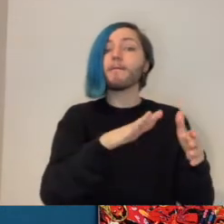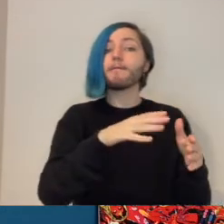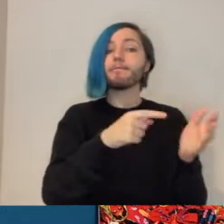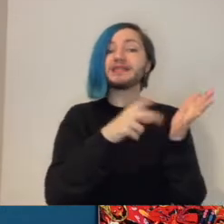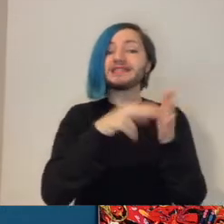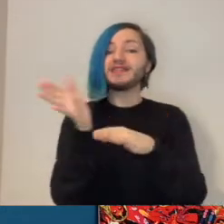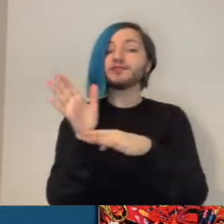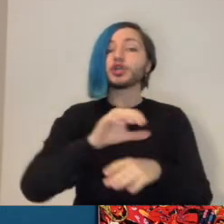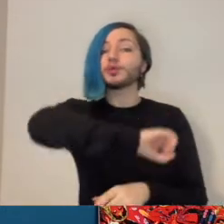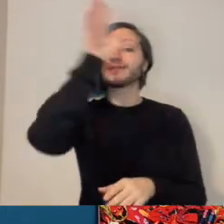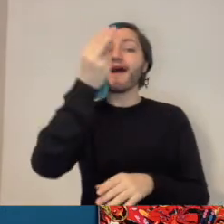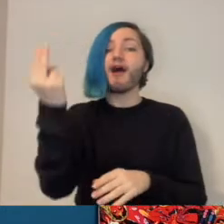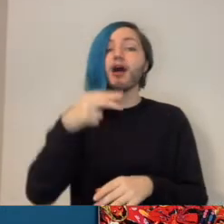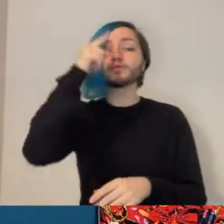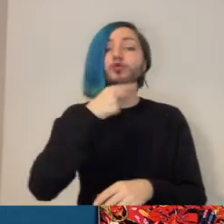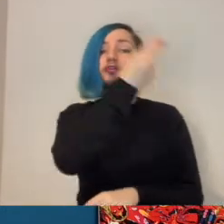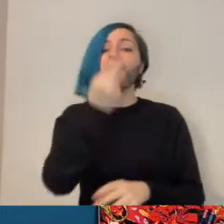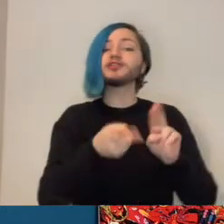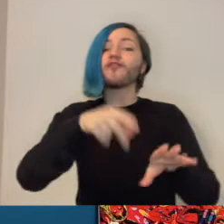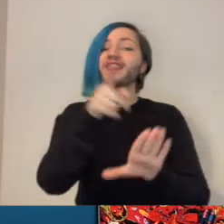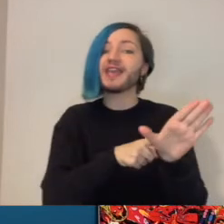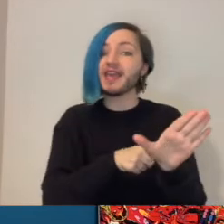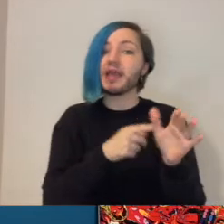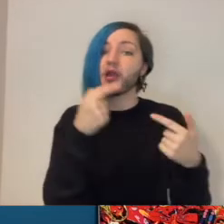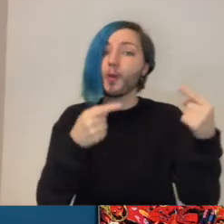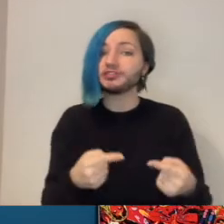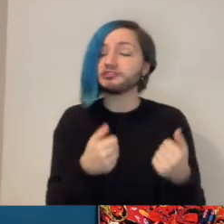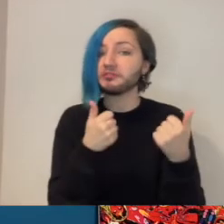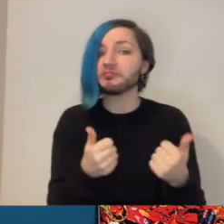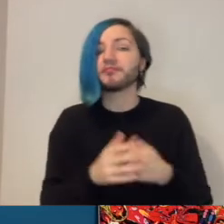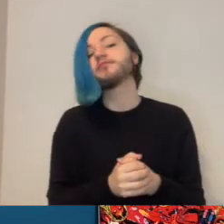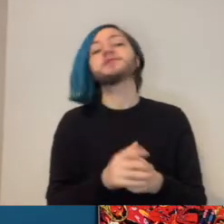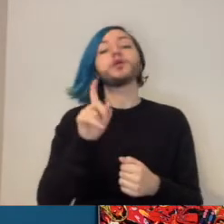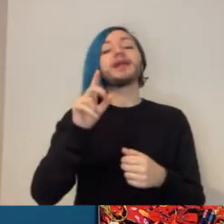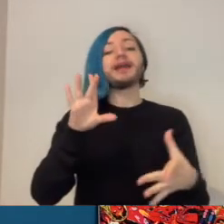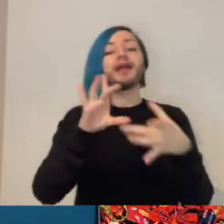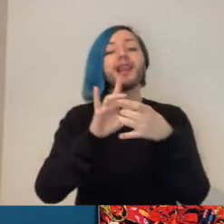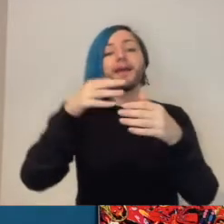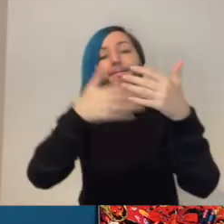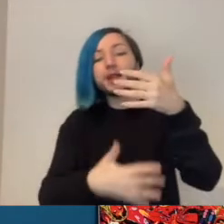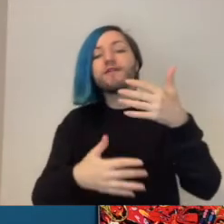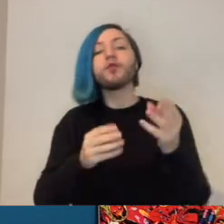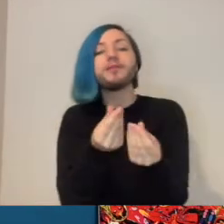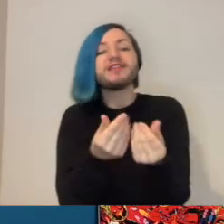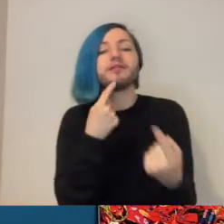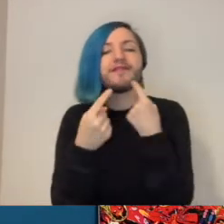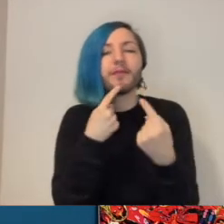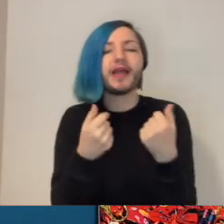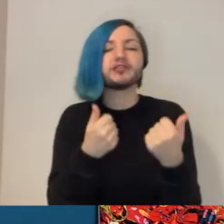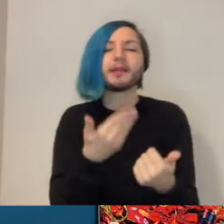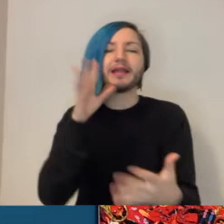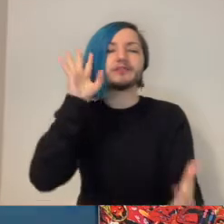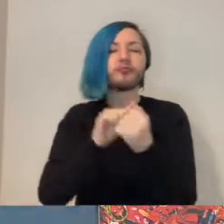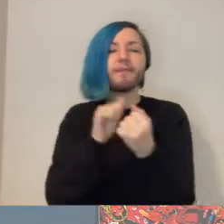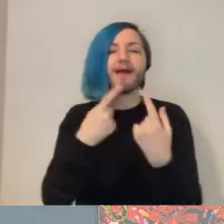Sky Art's Portrait Artist of the Year. Please click the link below to find all of the materials and do remember to subscribe to